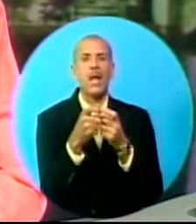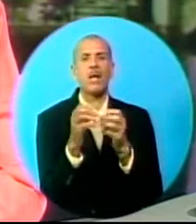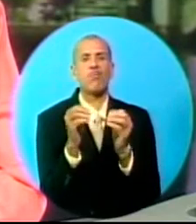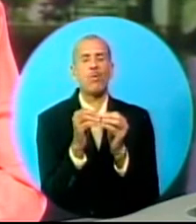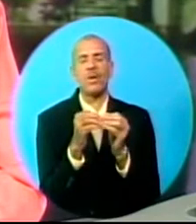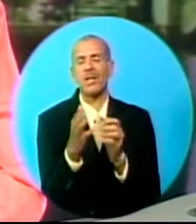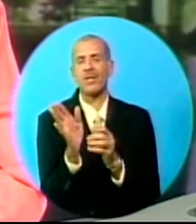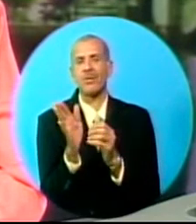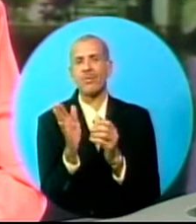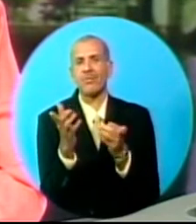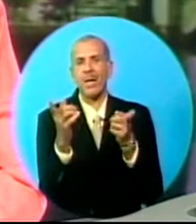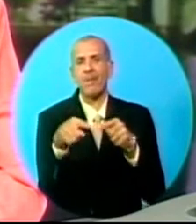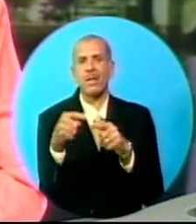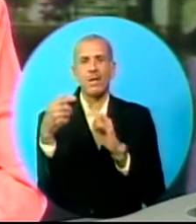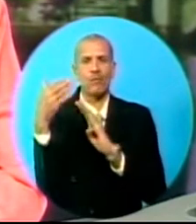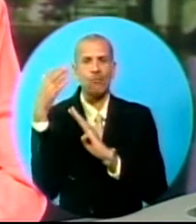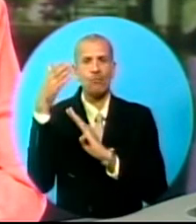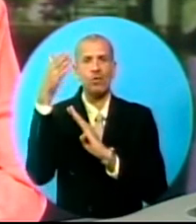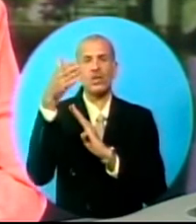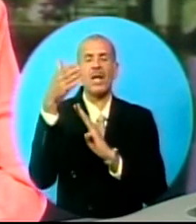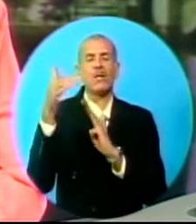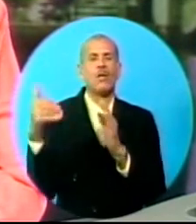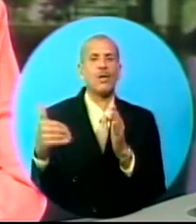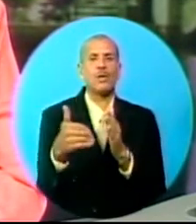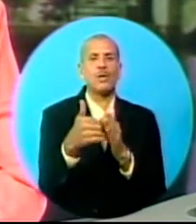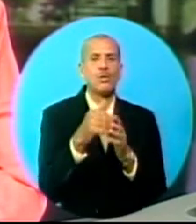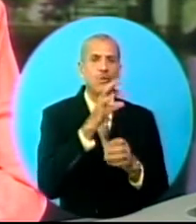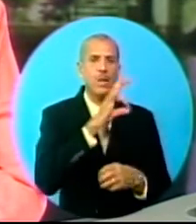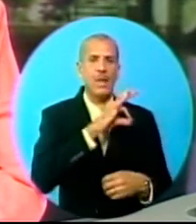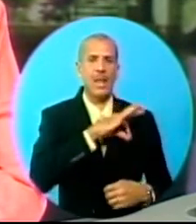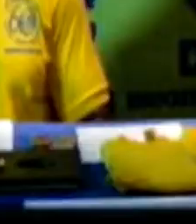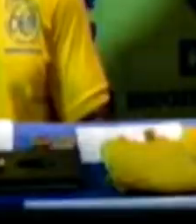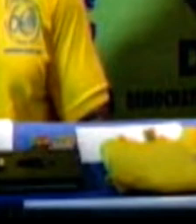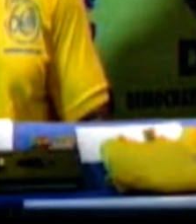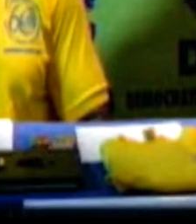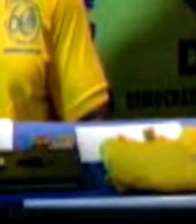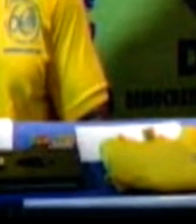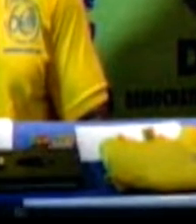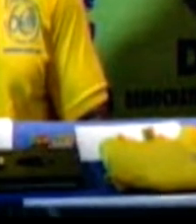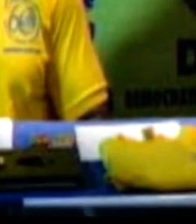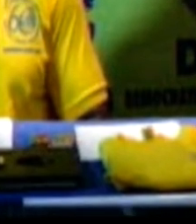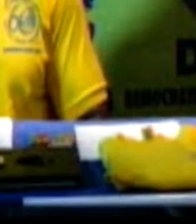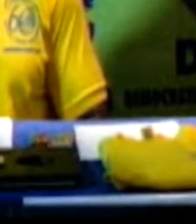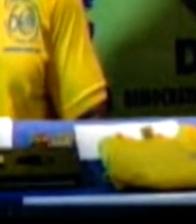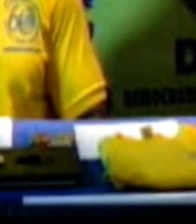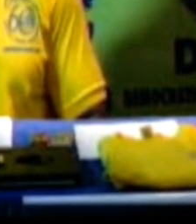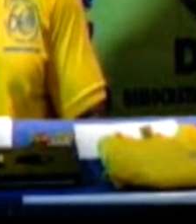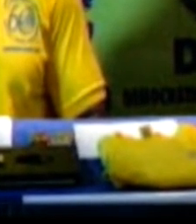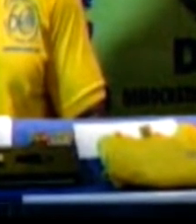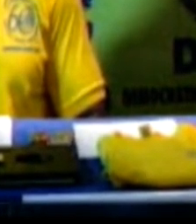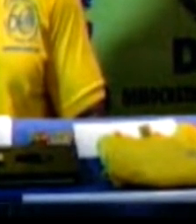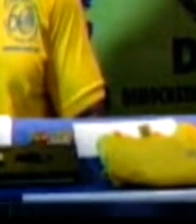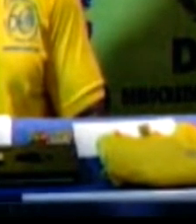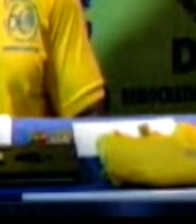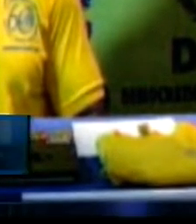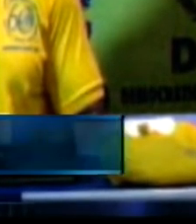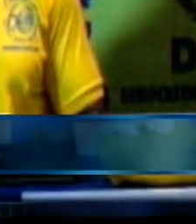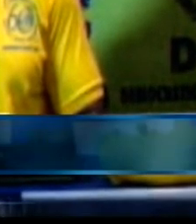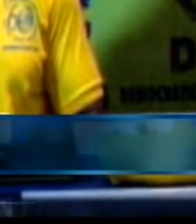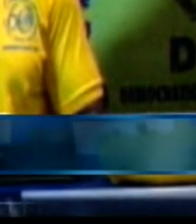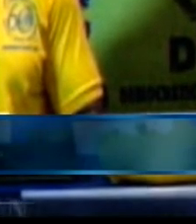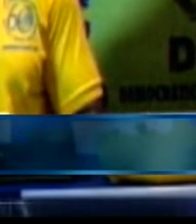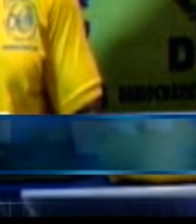from the opposition as the country moves closer to elections. I am predicting that over the next 19 months,